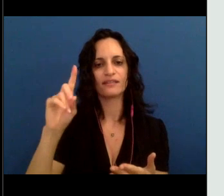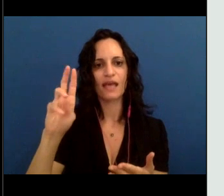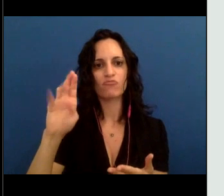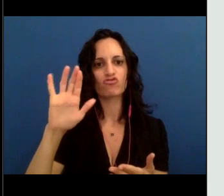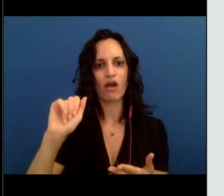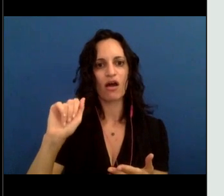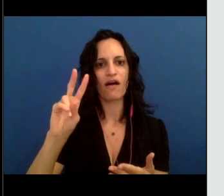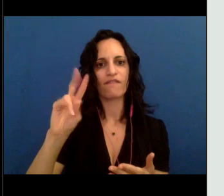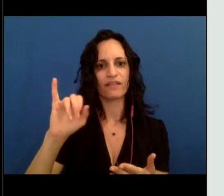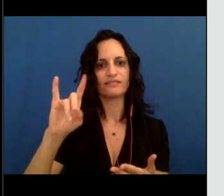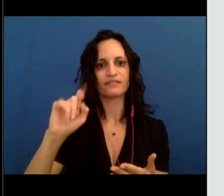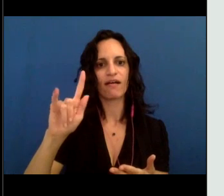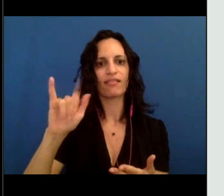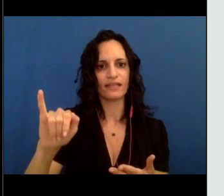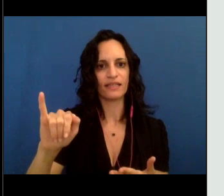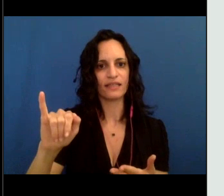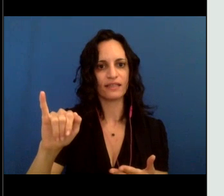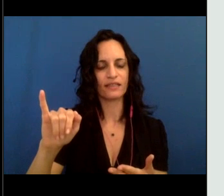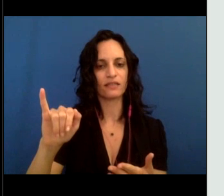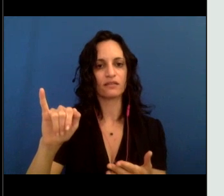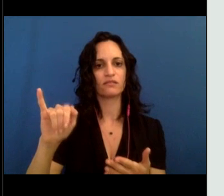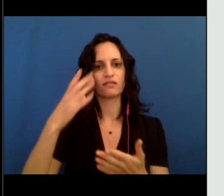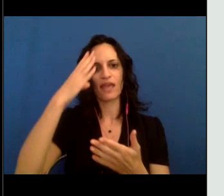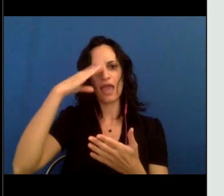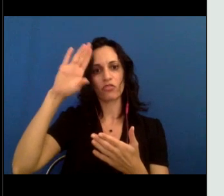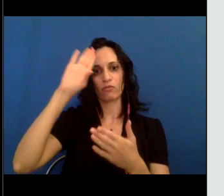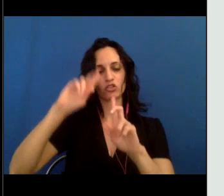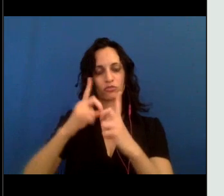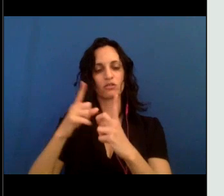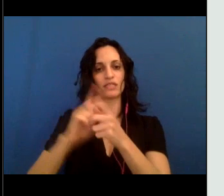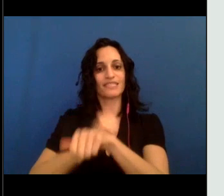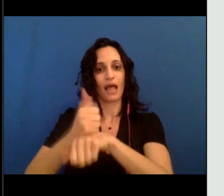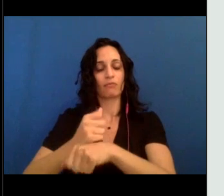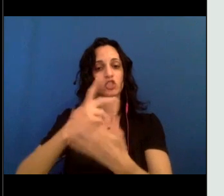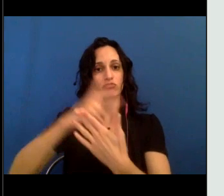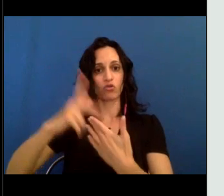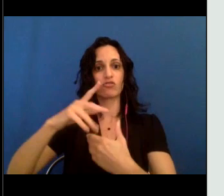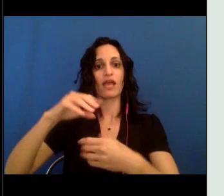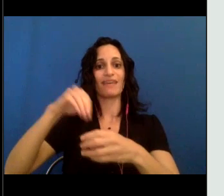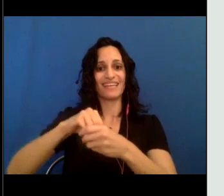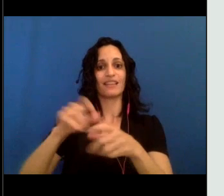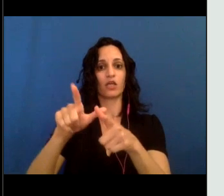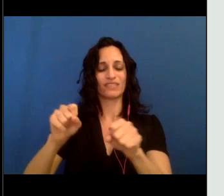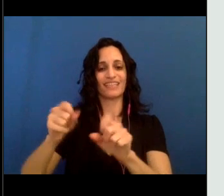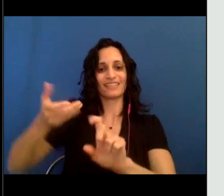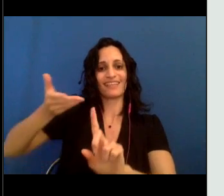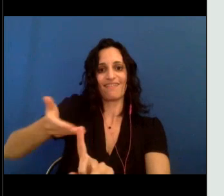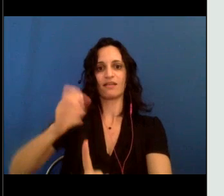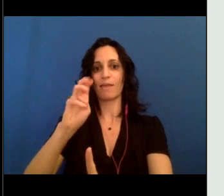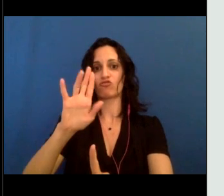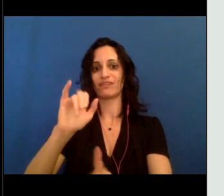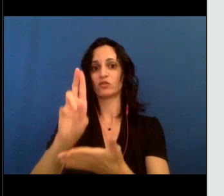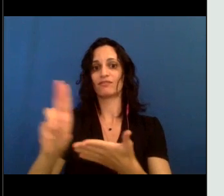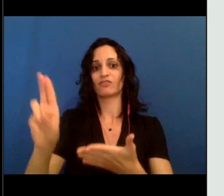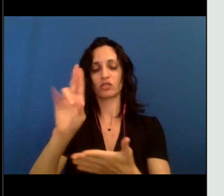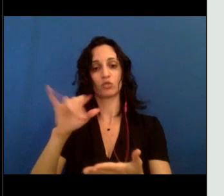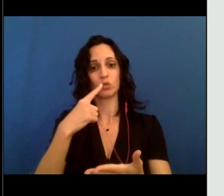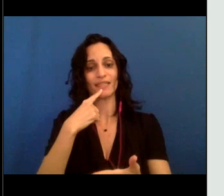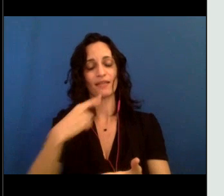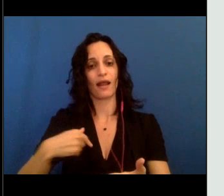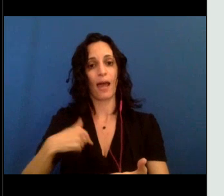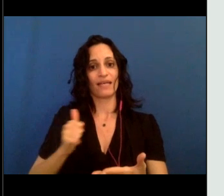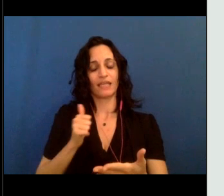That these people actually established the program in linguistics at Emory, which is to say that I myself would not